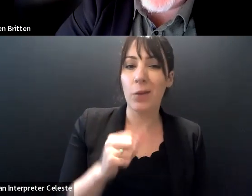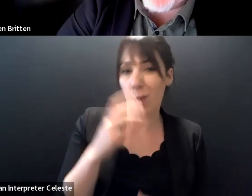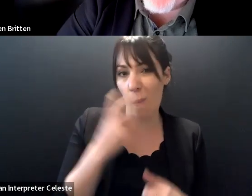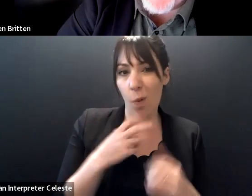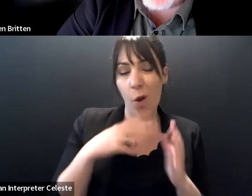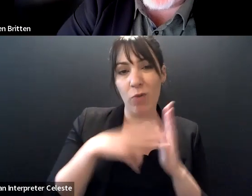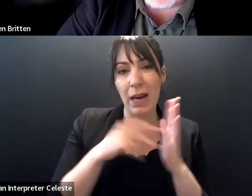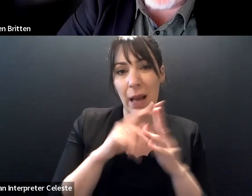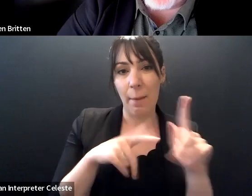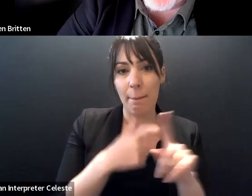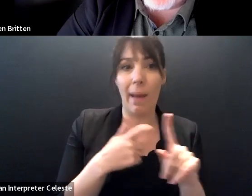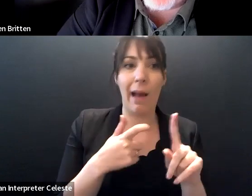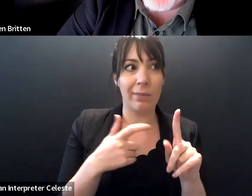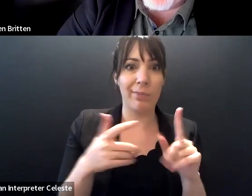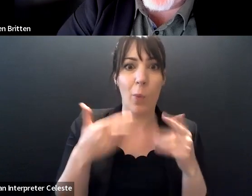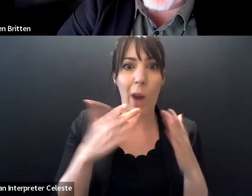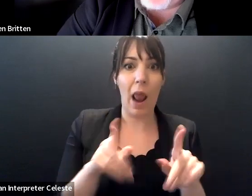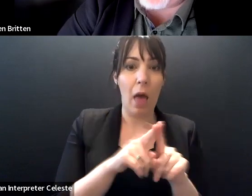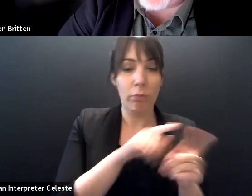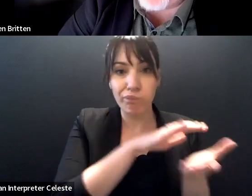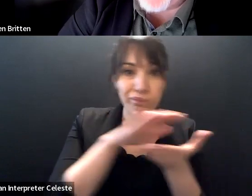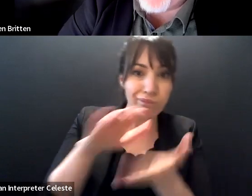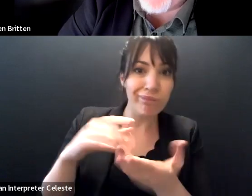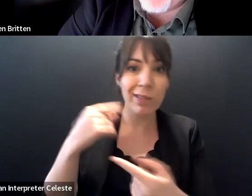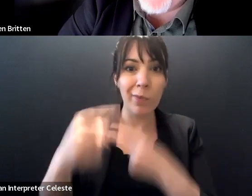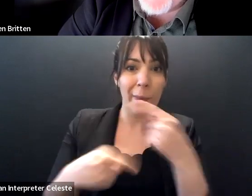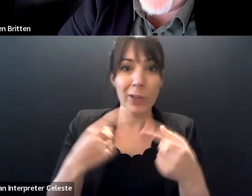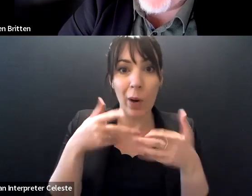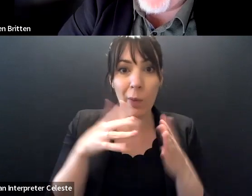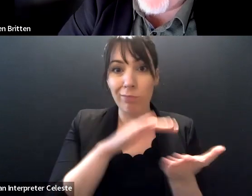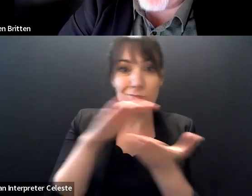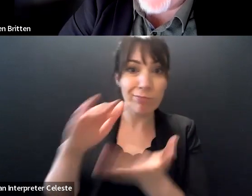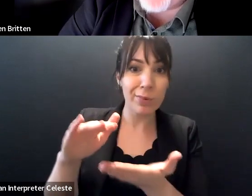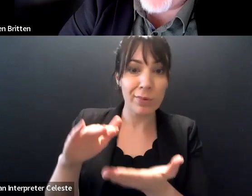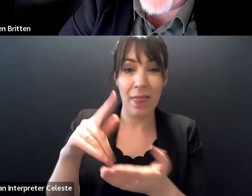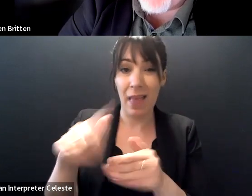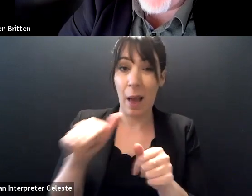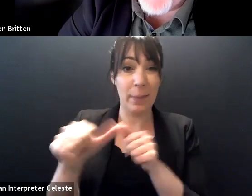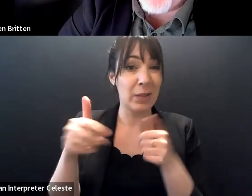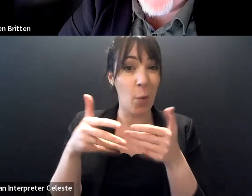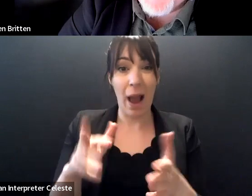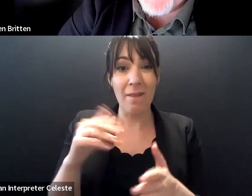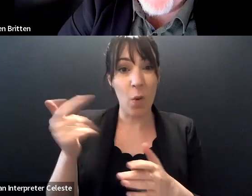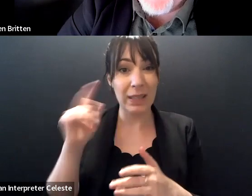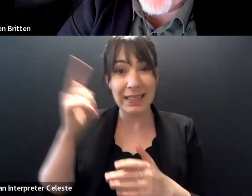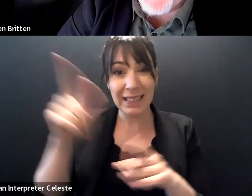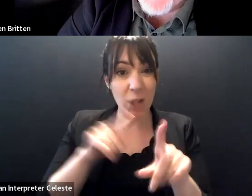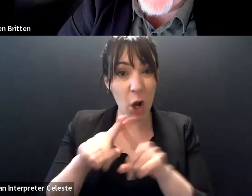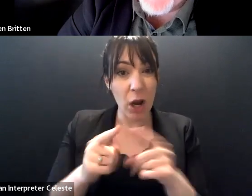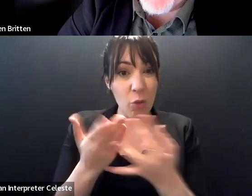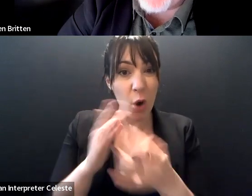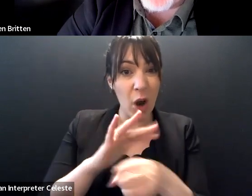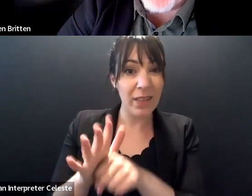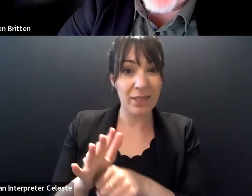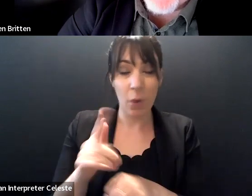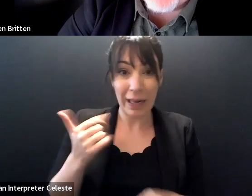many years ago, or the way that we delivered communication, would have been a perfect substitute for distance learning for a whole range of things that happened during COVID. We actually